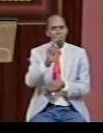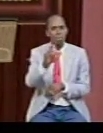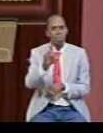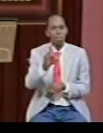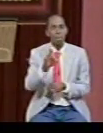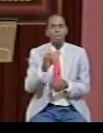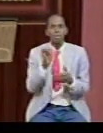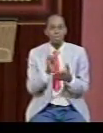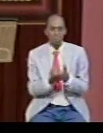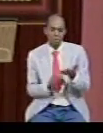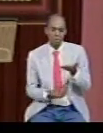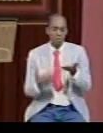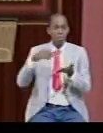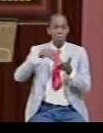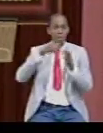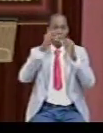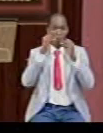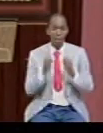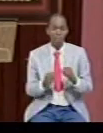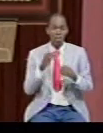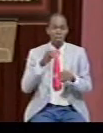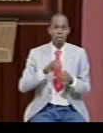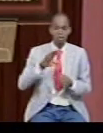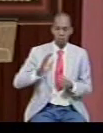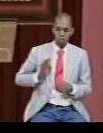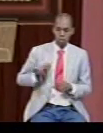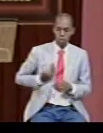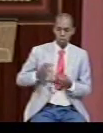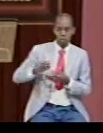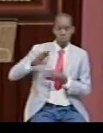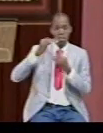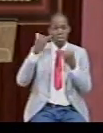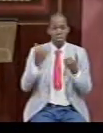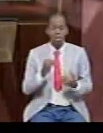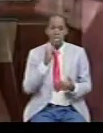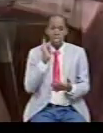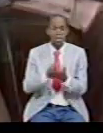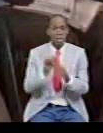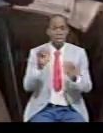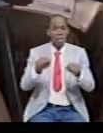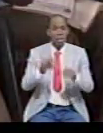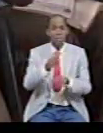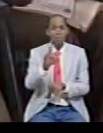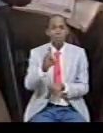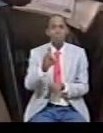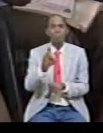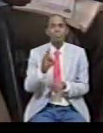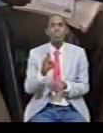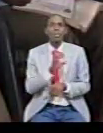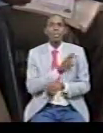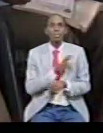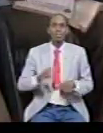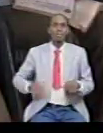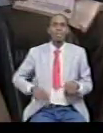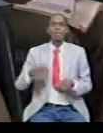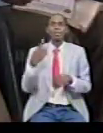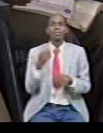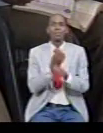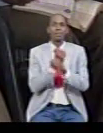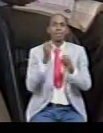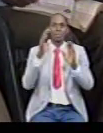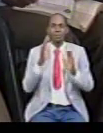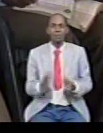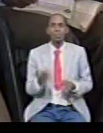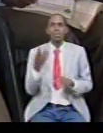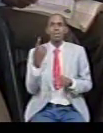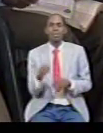That resurrection power in your soul, in your spirit now, is that able? Christ, the Savior, the